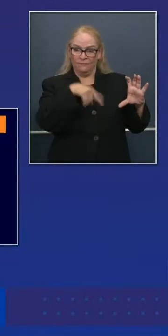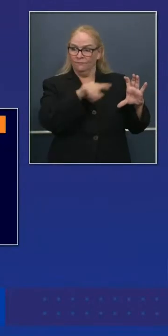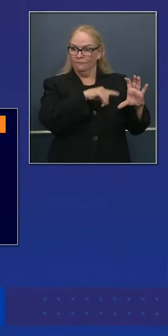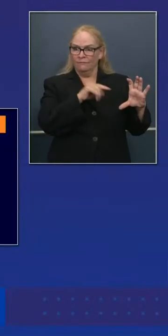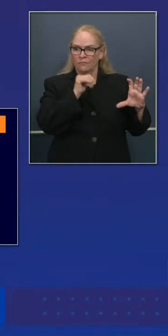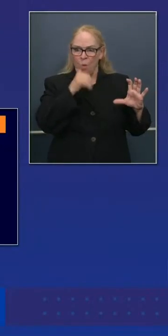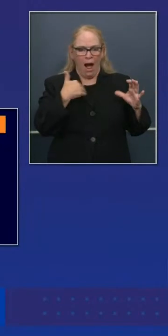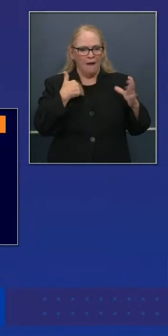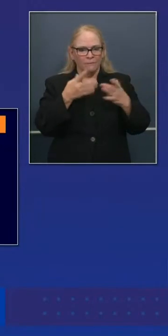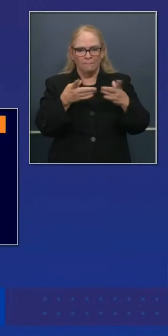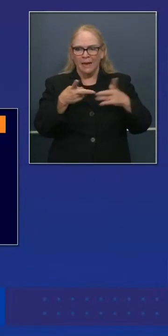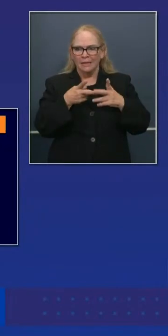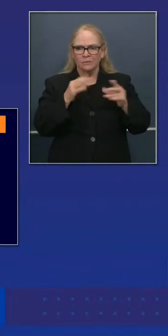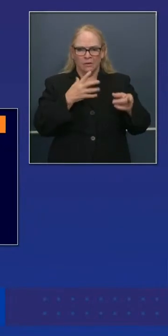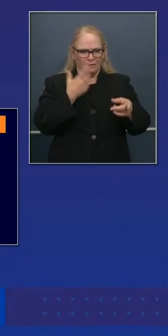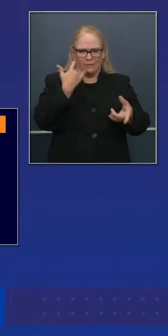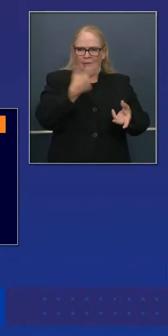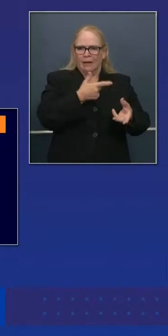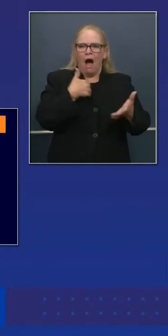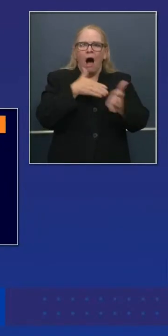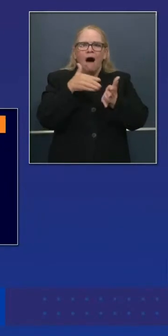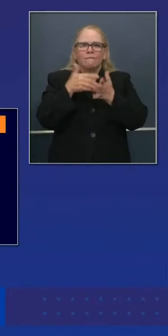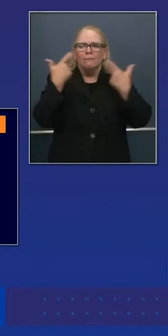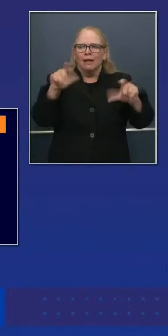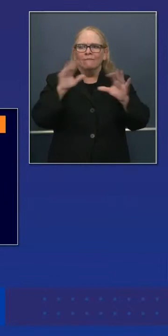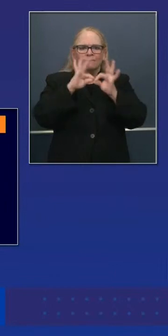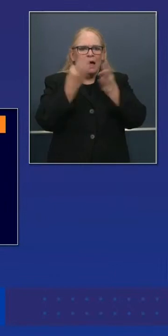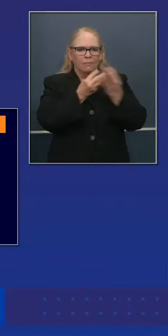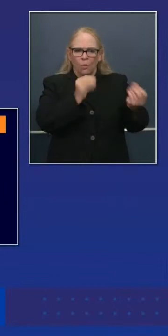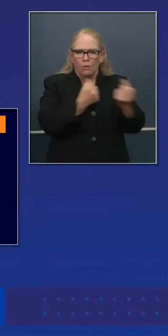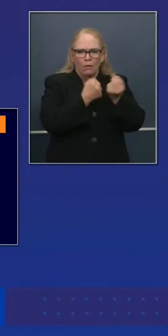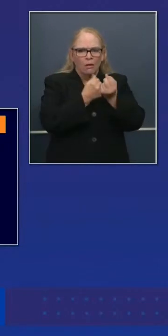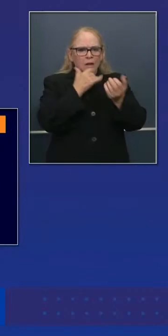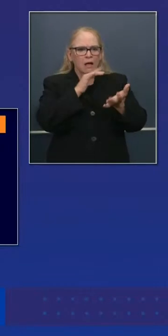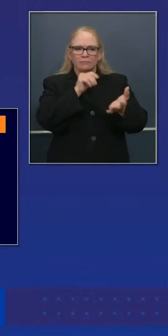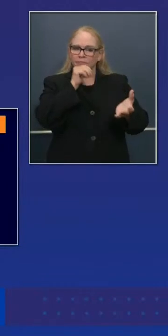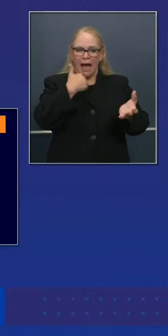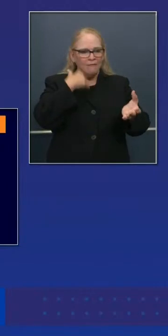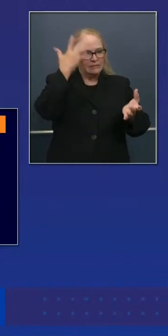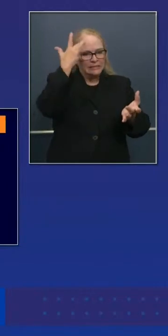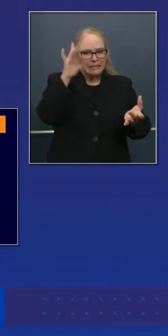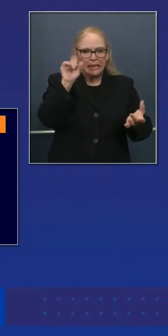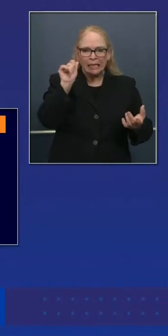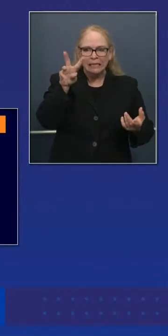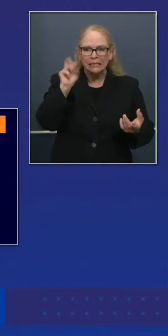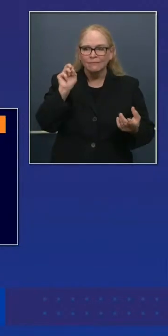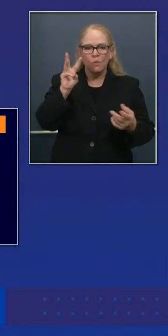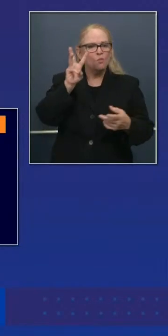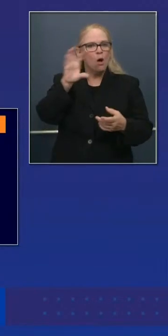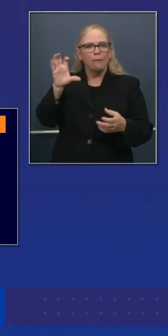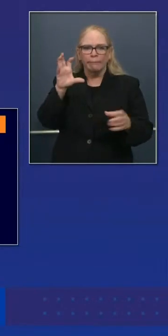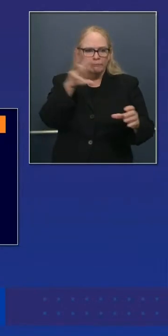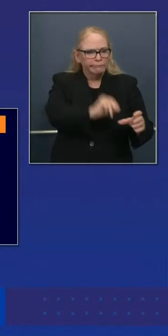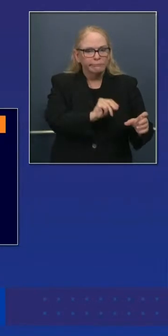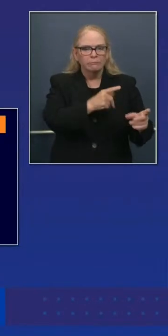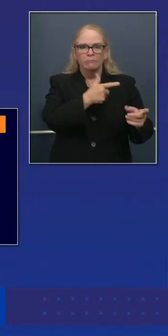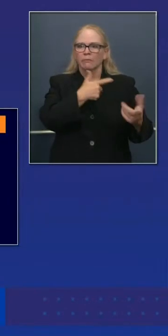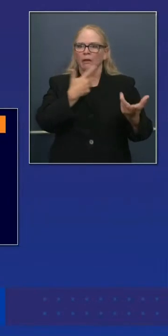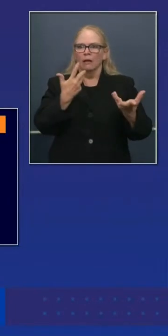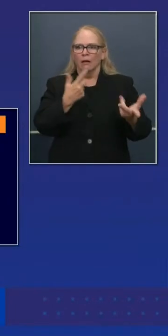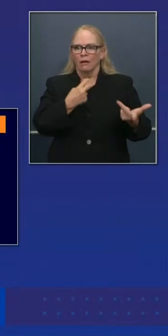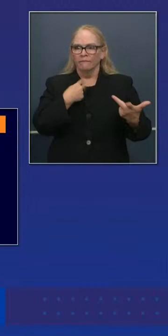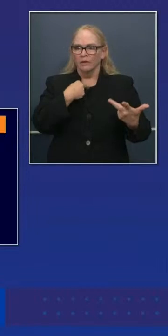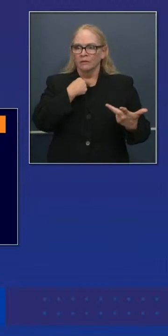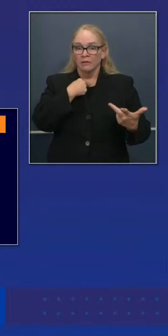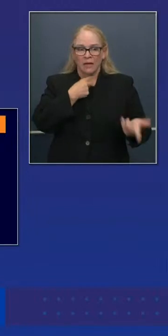capacity because they're not getting supports in terms of sick leave and supports in terms of workers' comp, that they go to work even